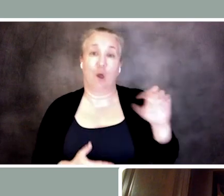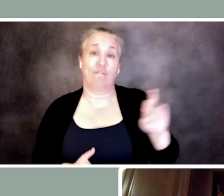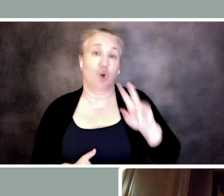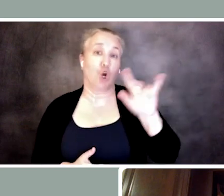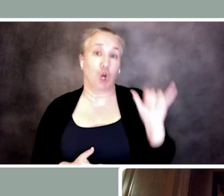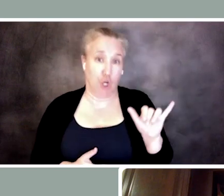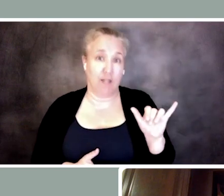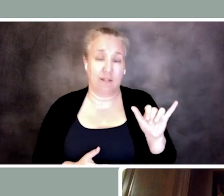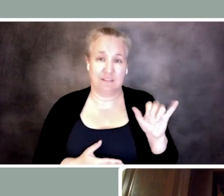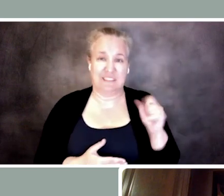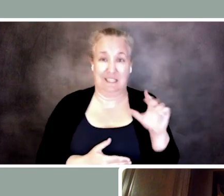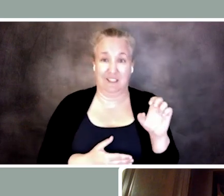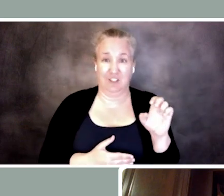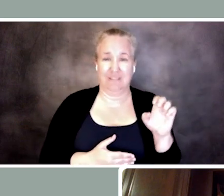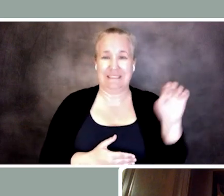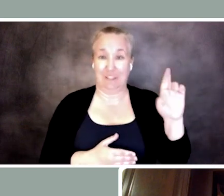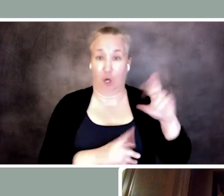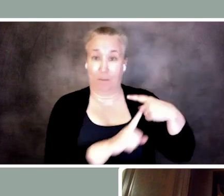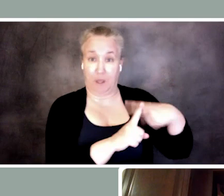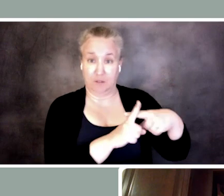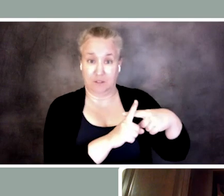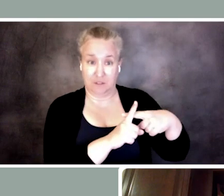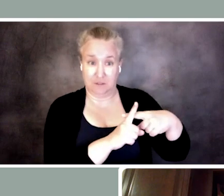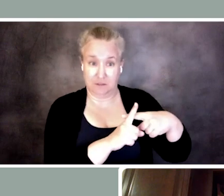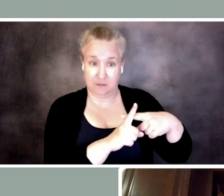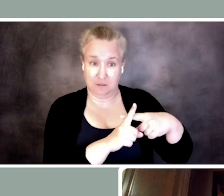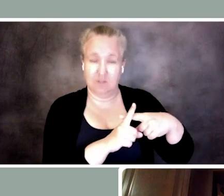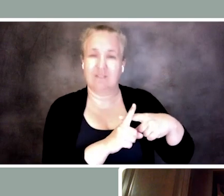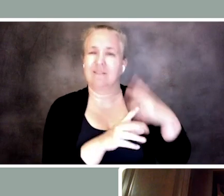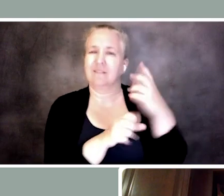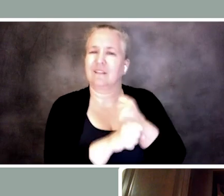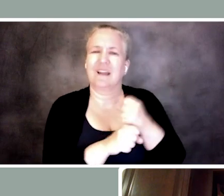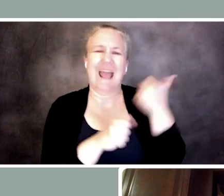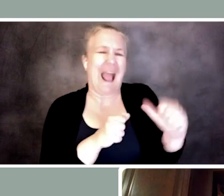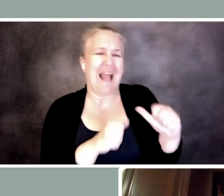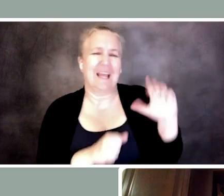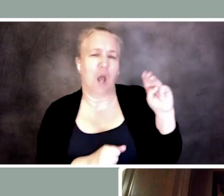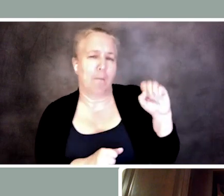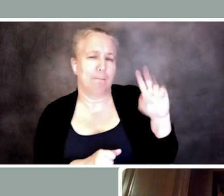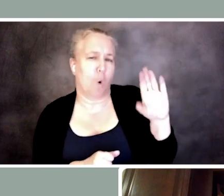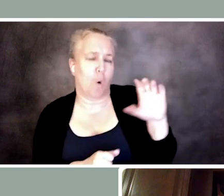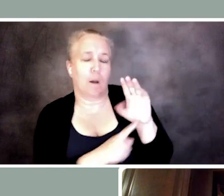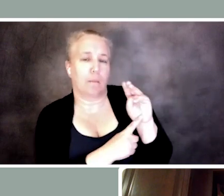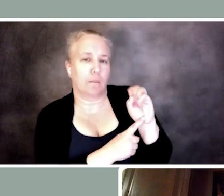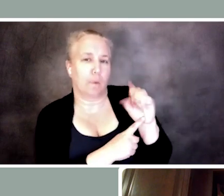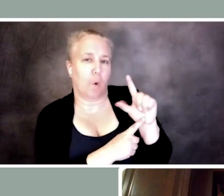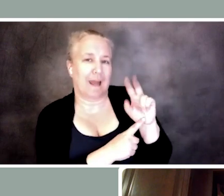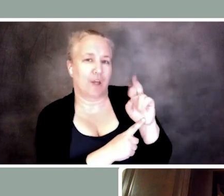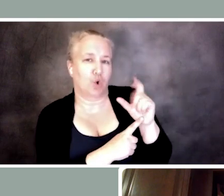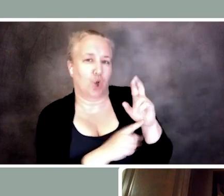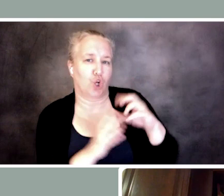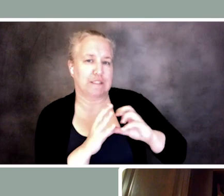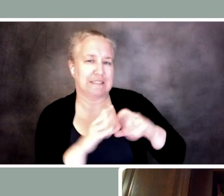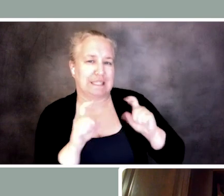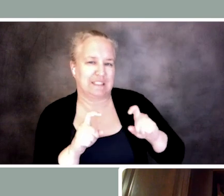positive, getting an oncotype, a mammoprint, or any molecular testing is something that is standard of care. I think